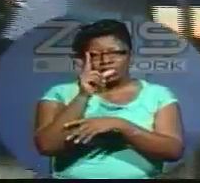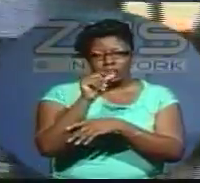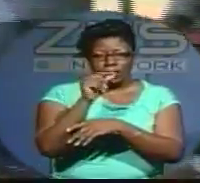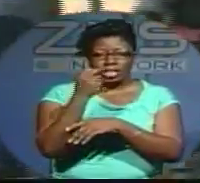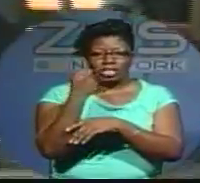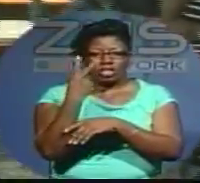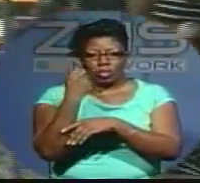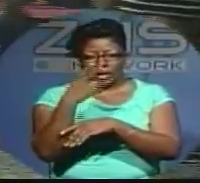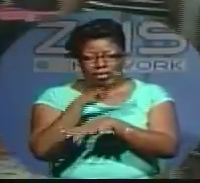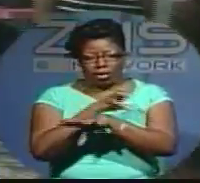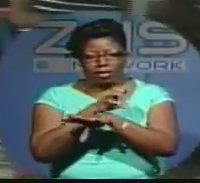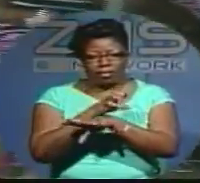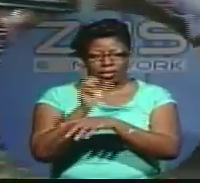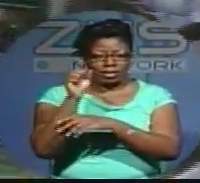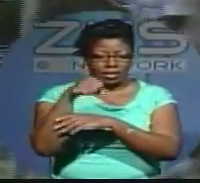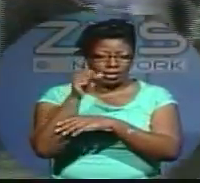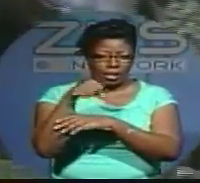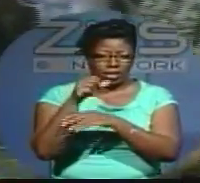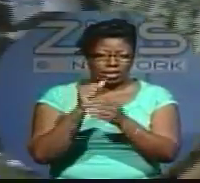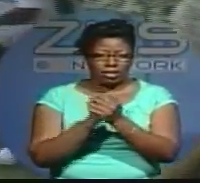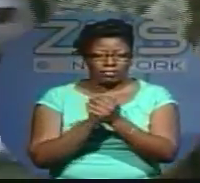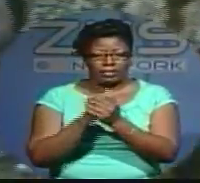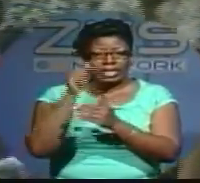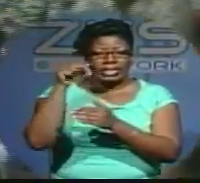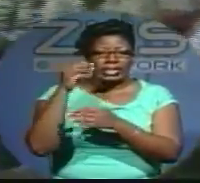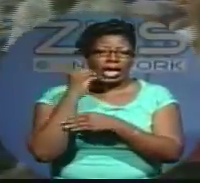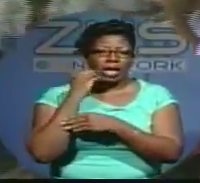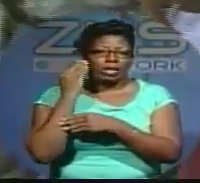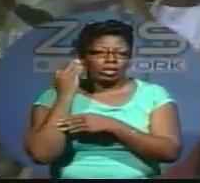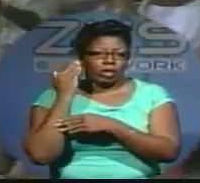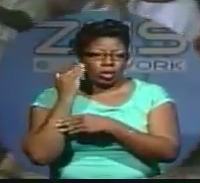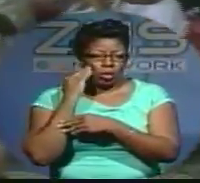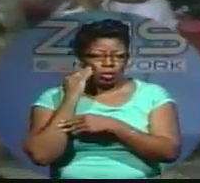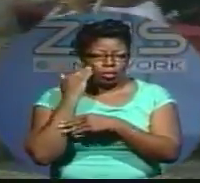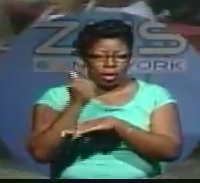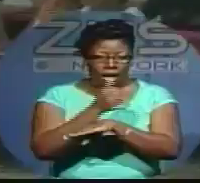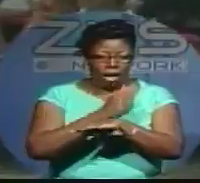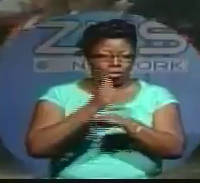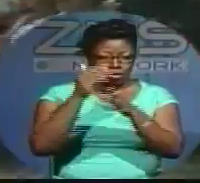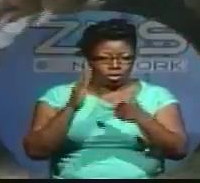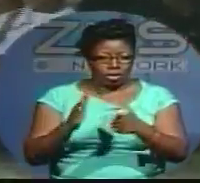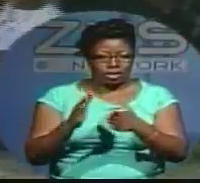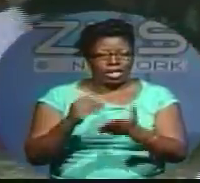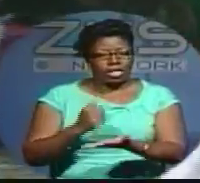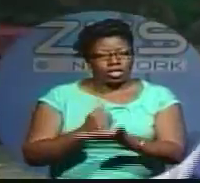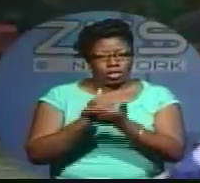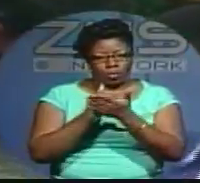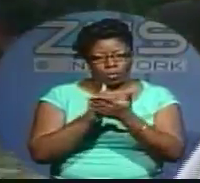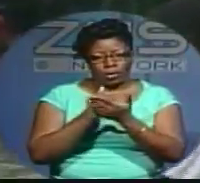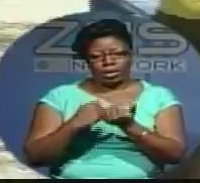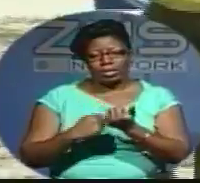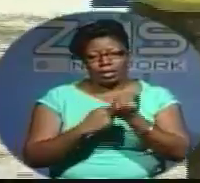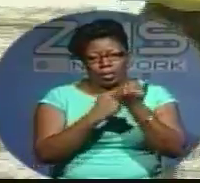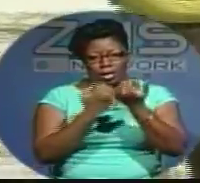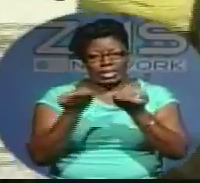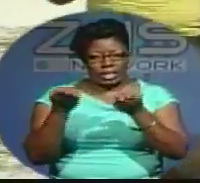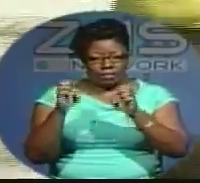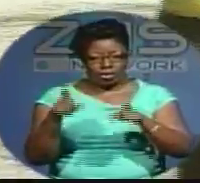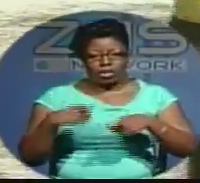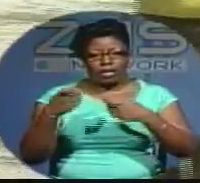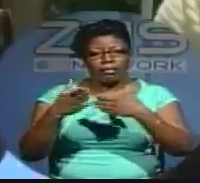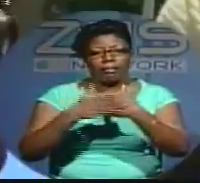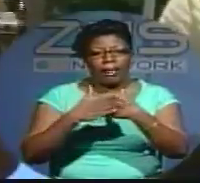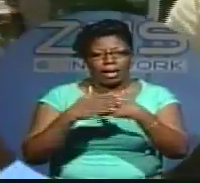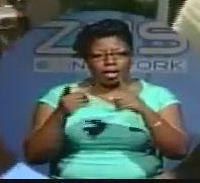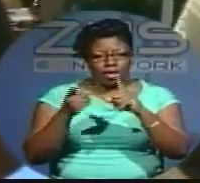baby. But most importantly, these down-home Androsians say they support the event to give back to the community. It's good to